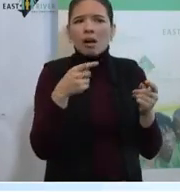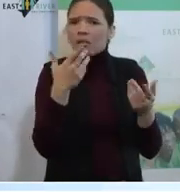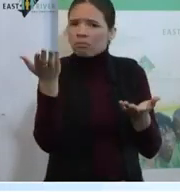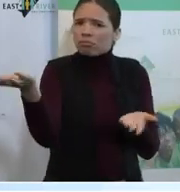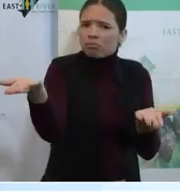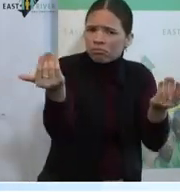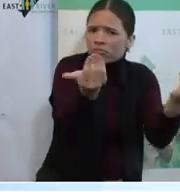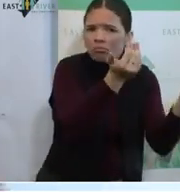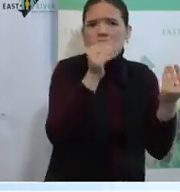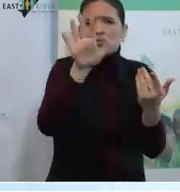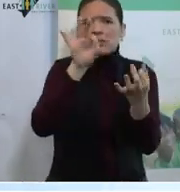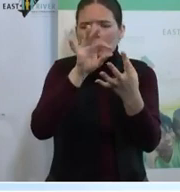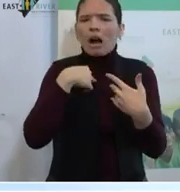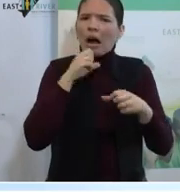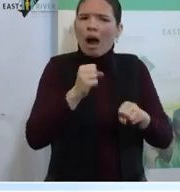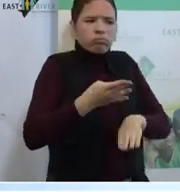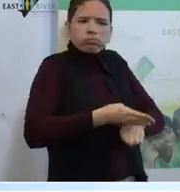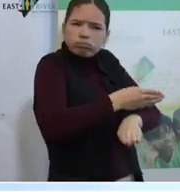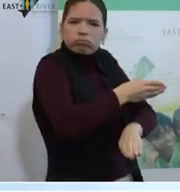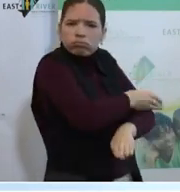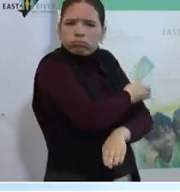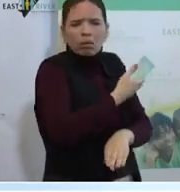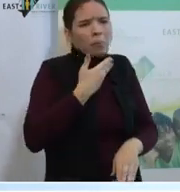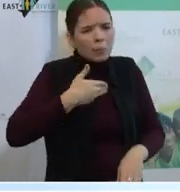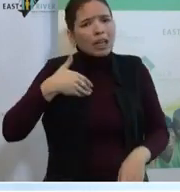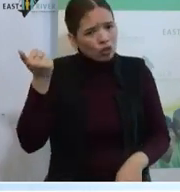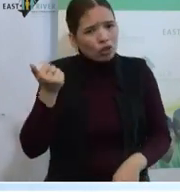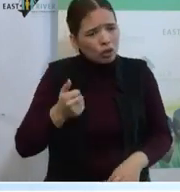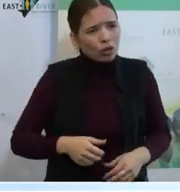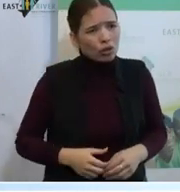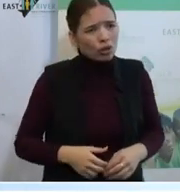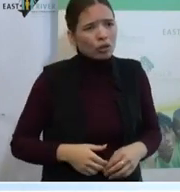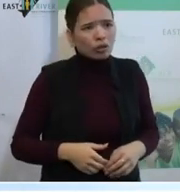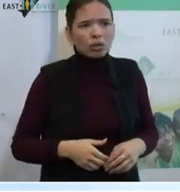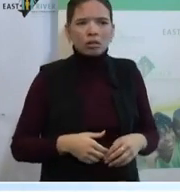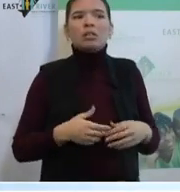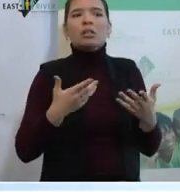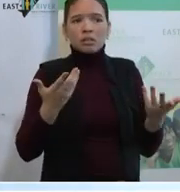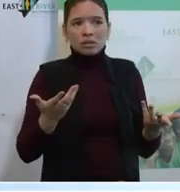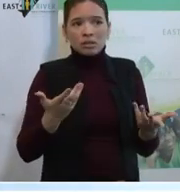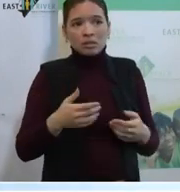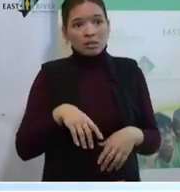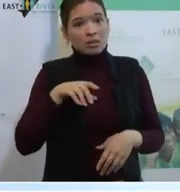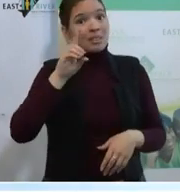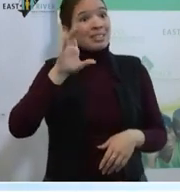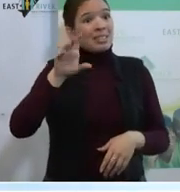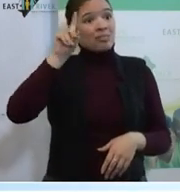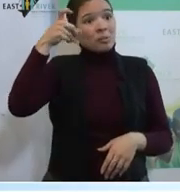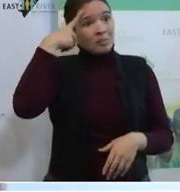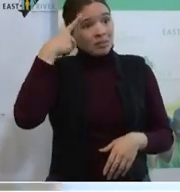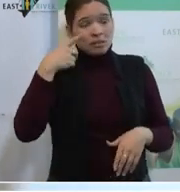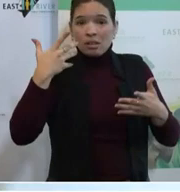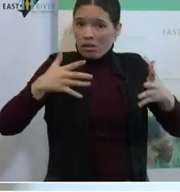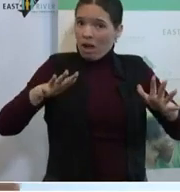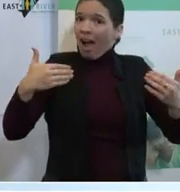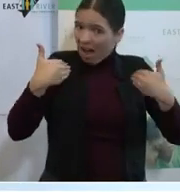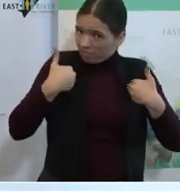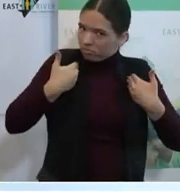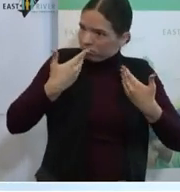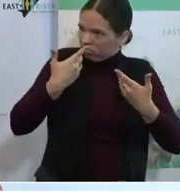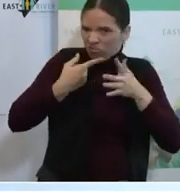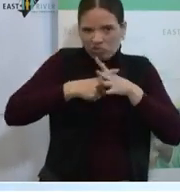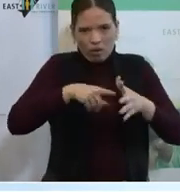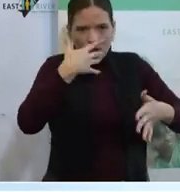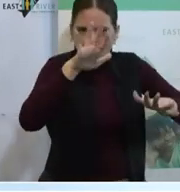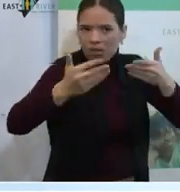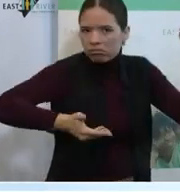you've probably heard me say by now that DC government is hiring. Because we are. There are a lot of places. Some of these